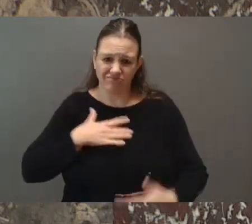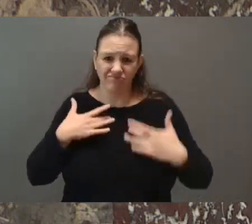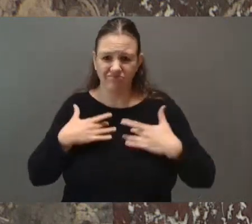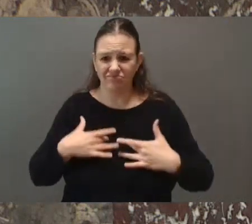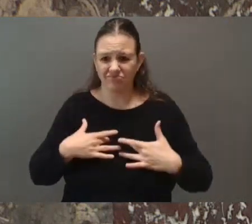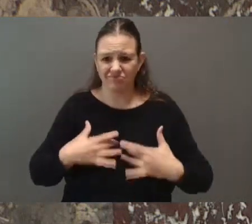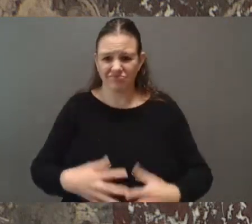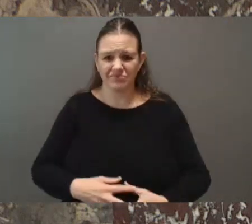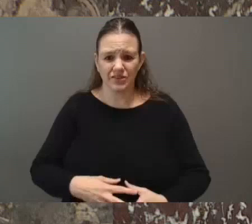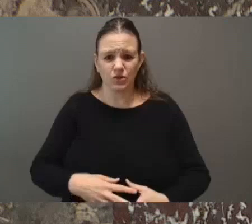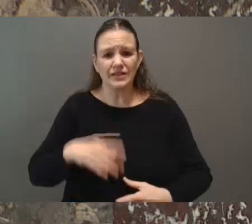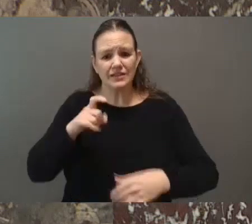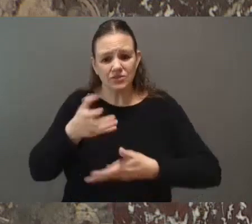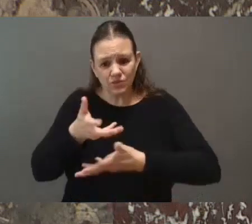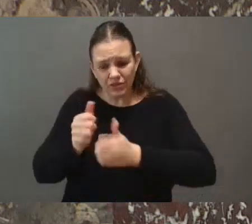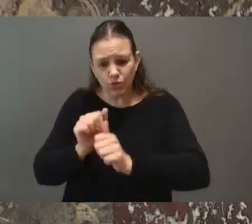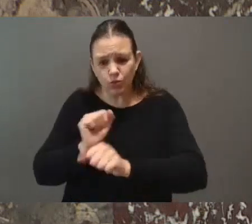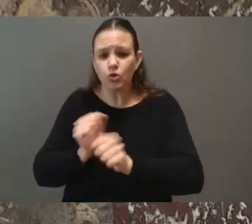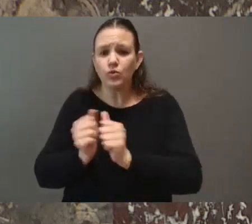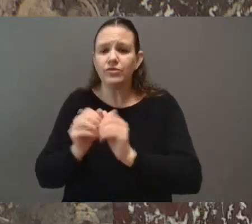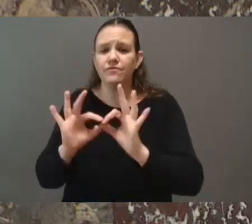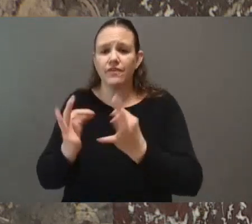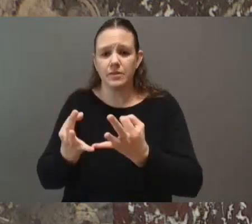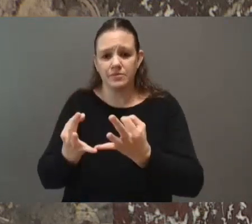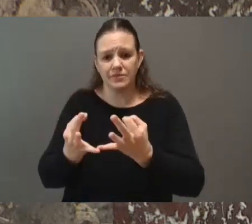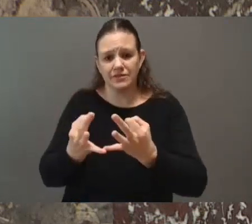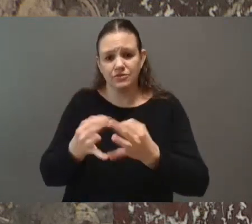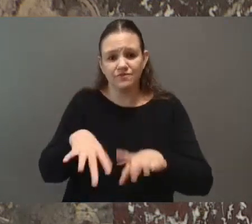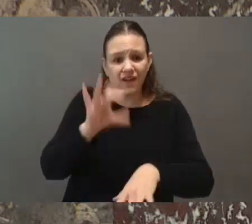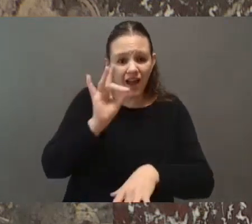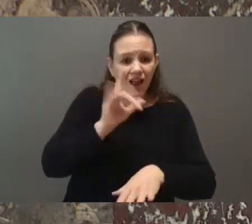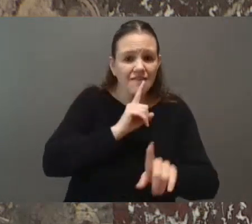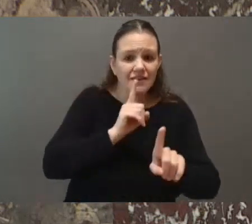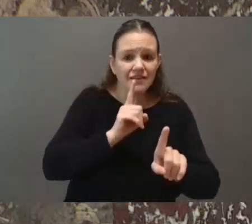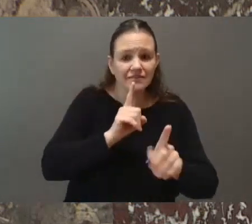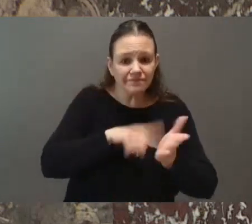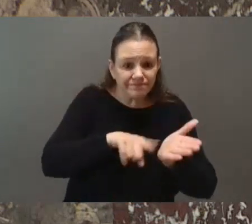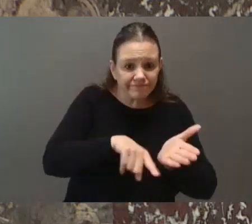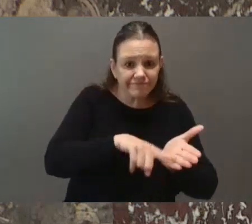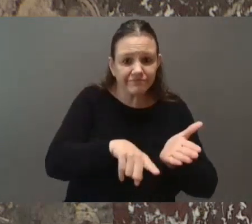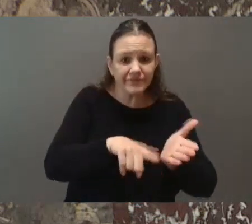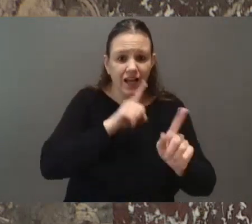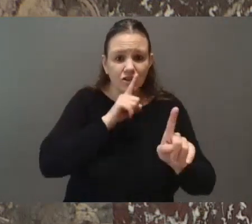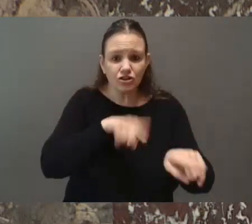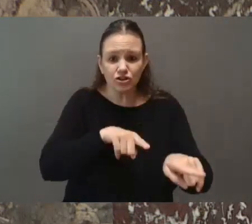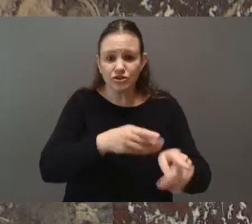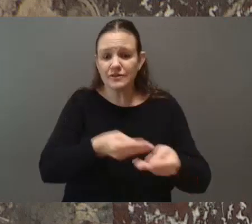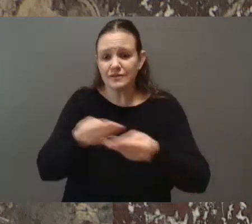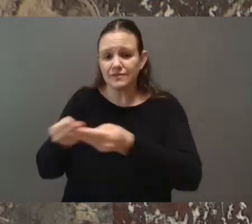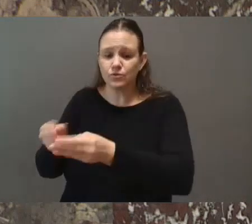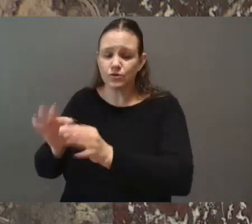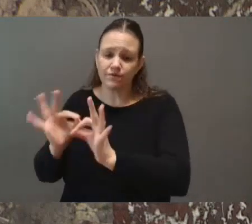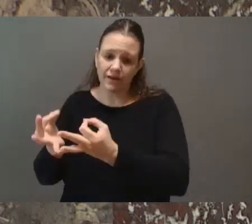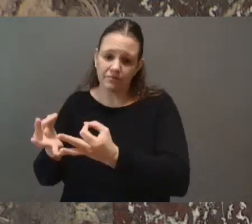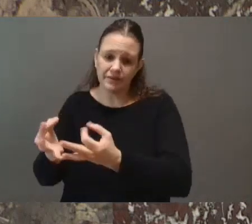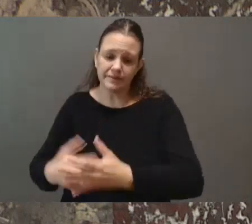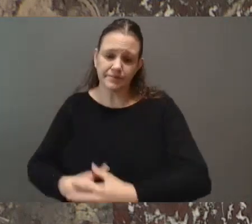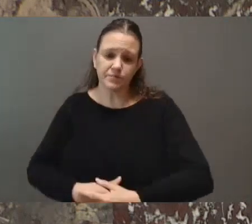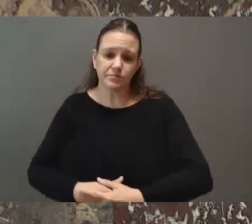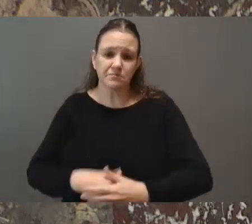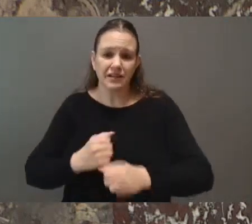answers that they deserve, and we will ensure that any necessary policy changes are in place to prevent similar